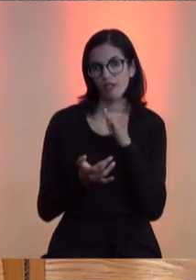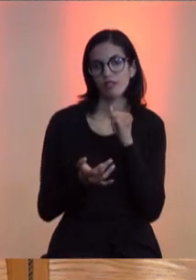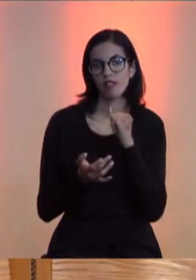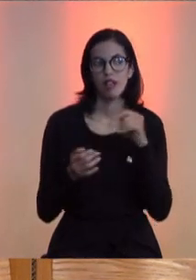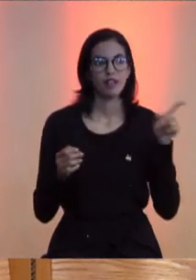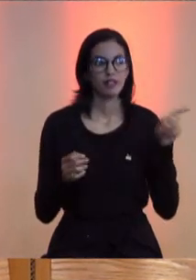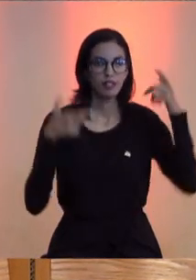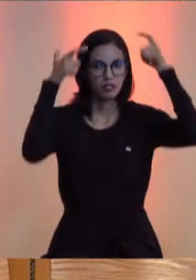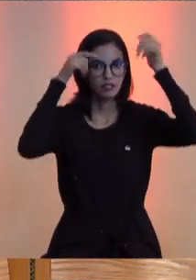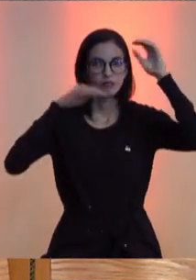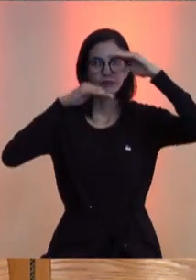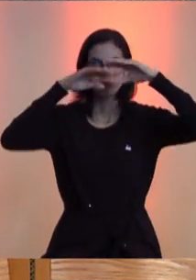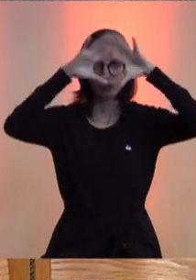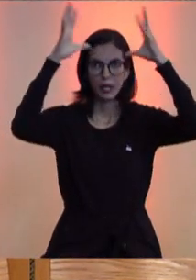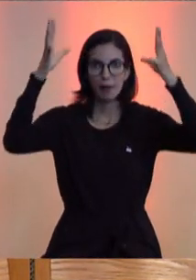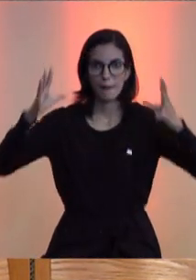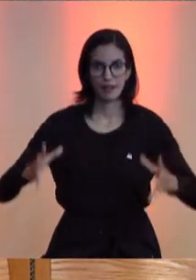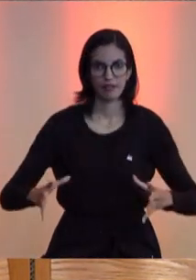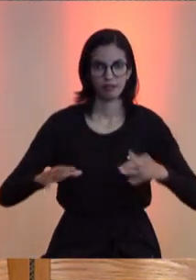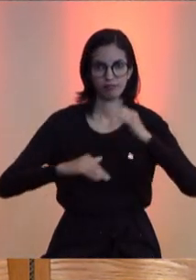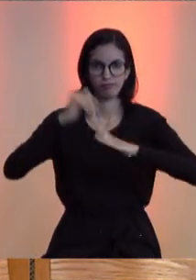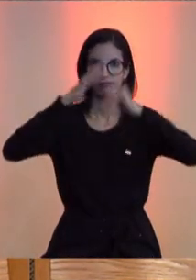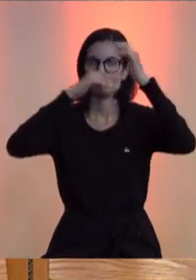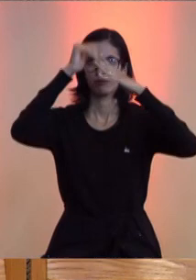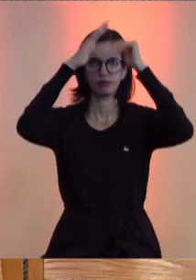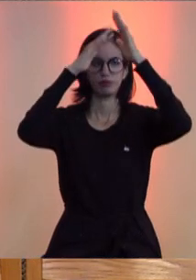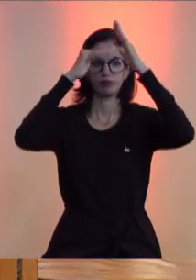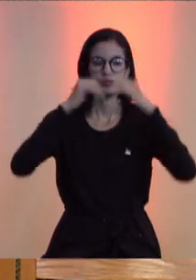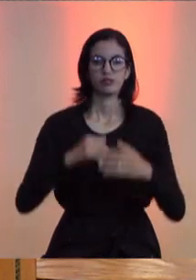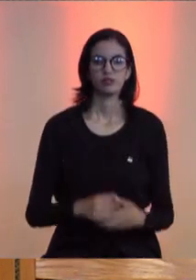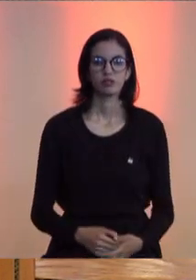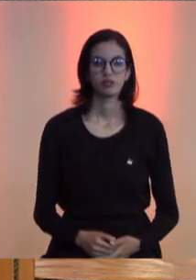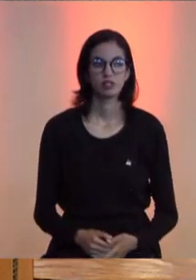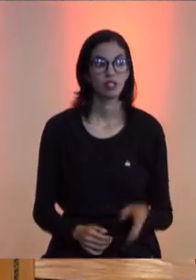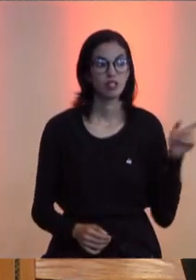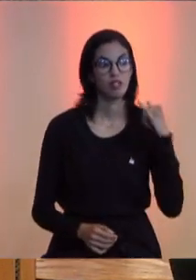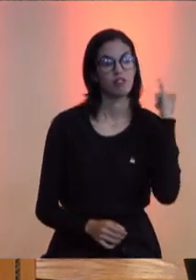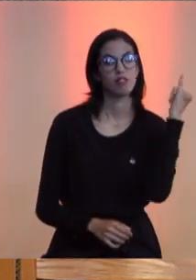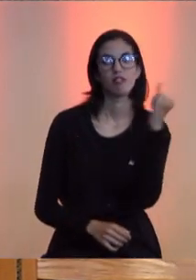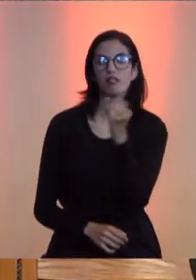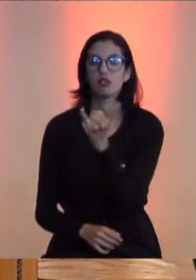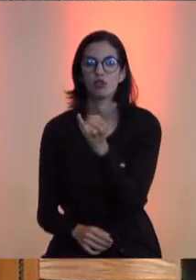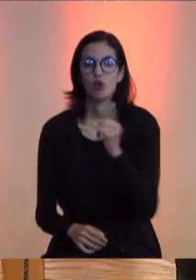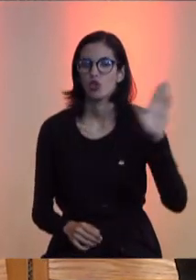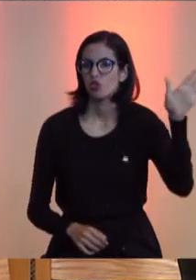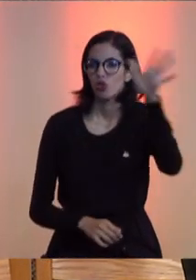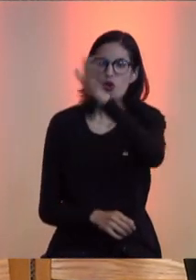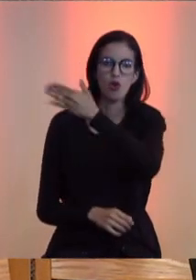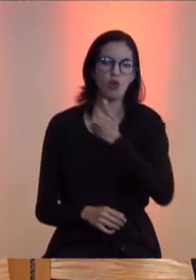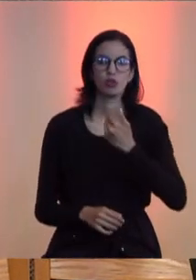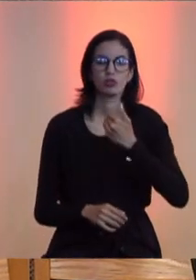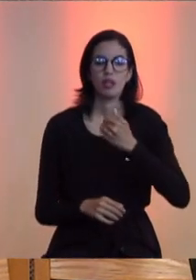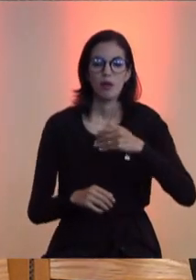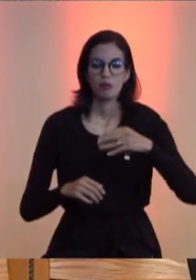said everybody will bow down at that image. Y dice todos deben postrarse ante esa estatua. So the day